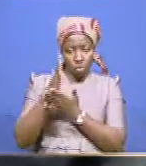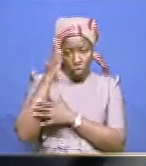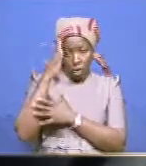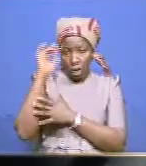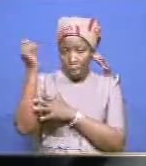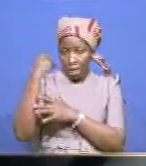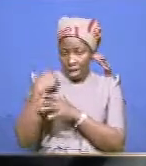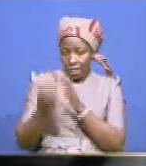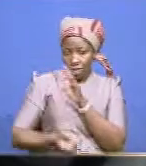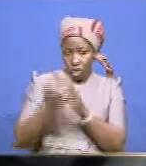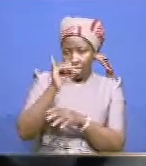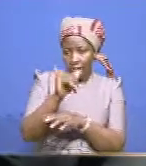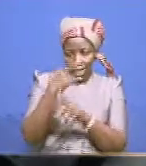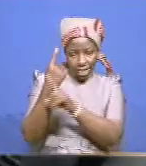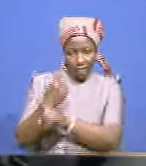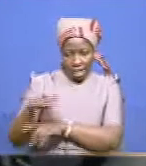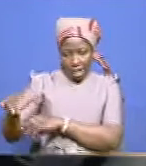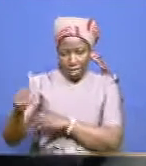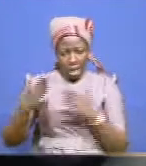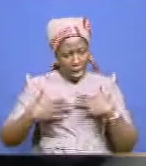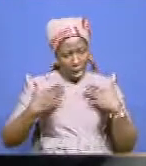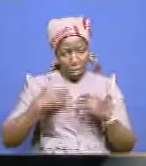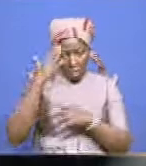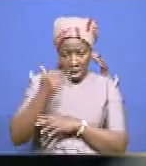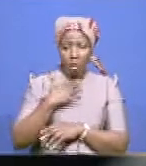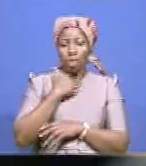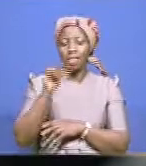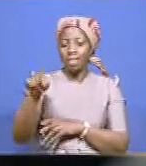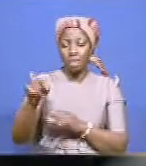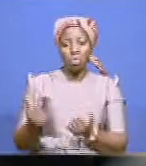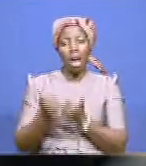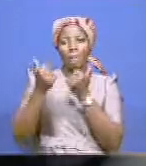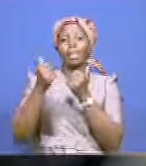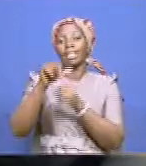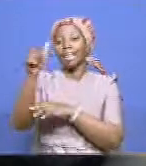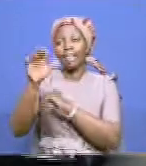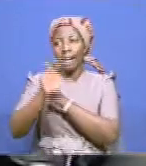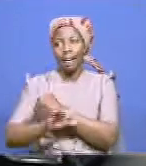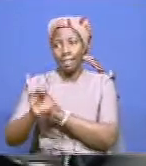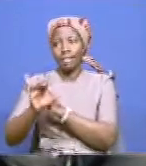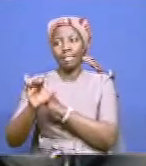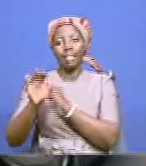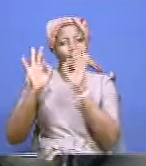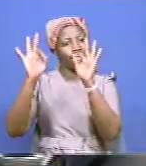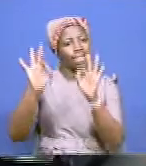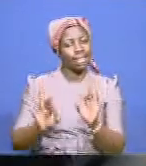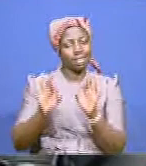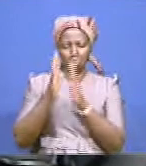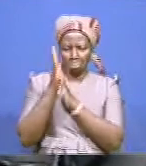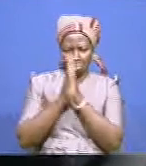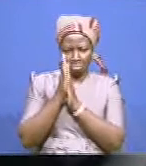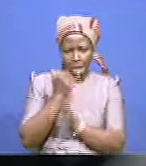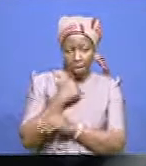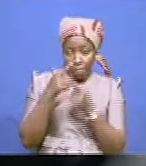out in a number of counties, and we are very happy that you would want to have it to happen in the rest of this country. Very fantastic, very interesting.